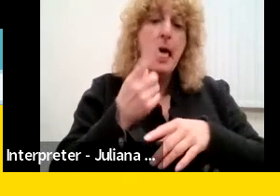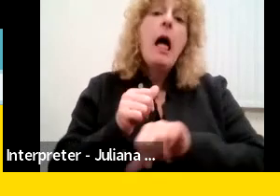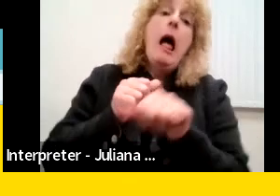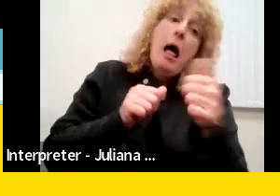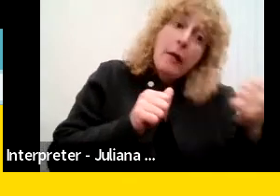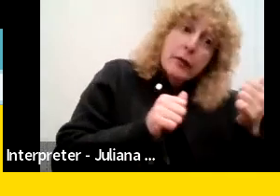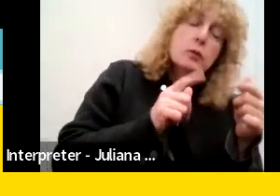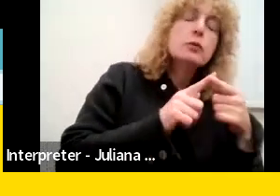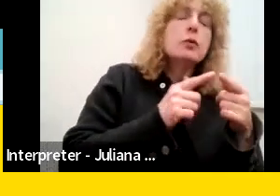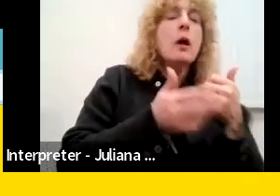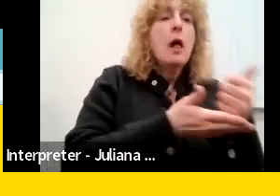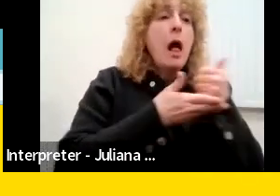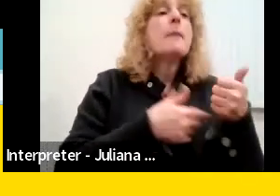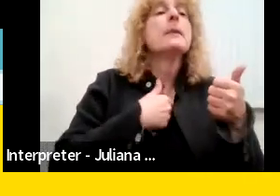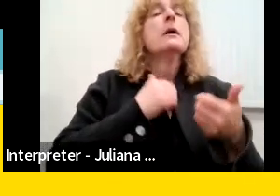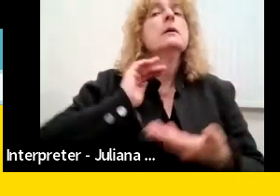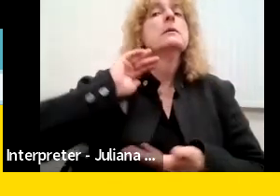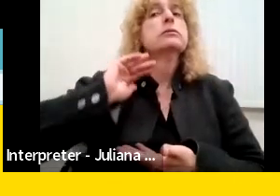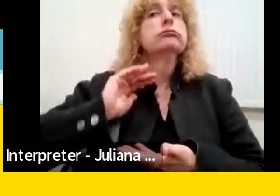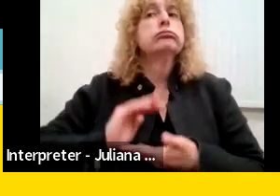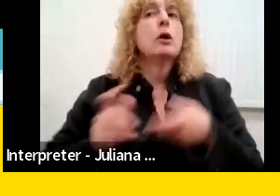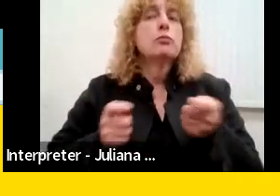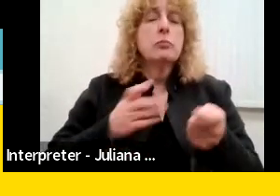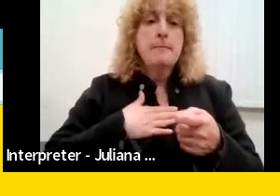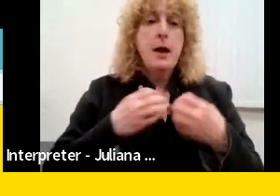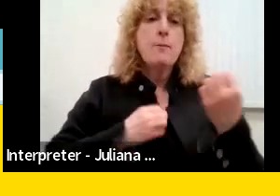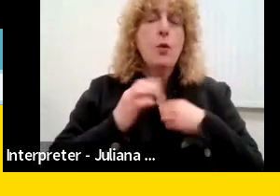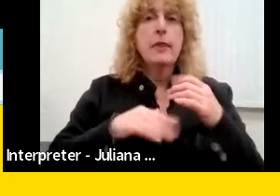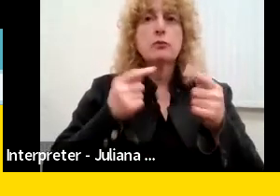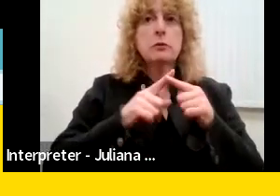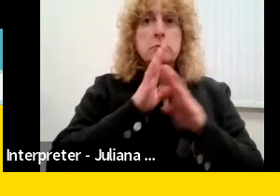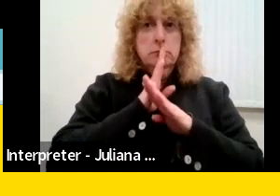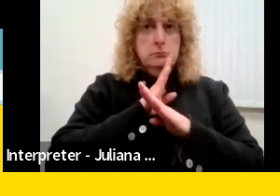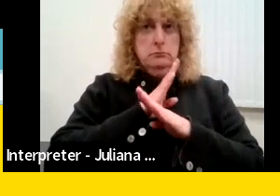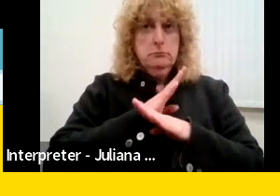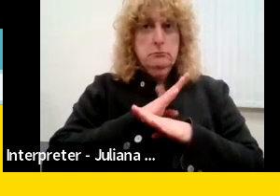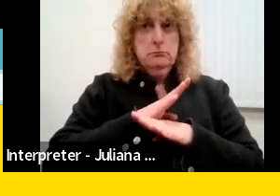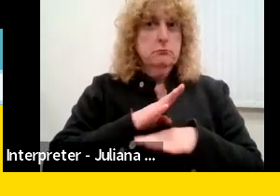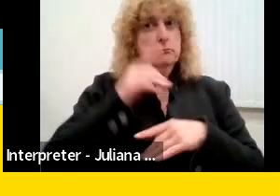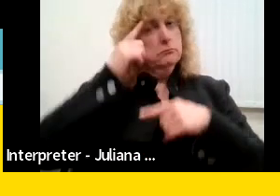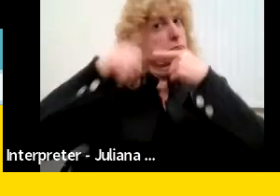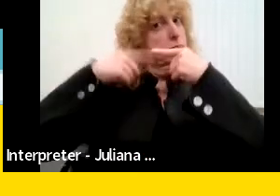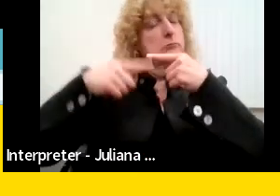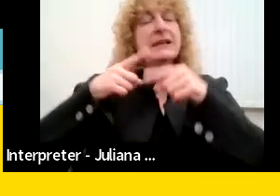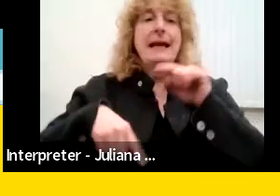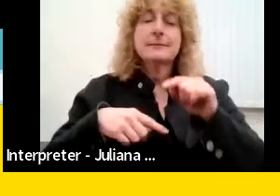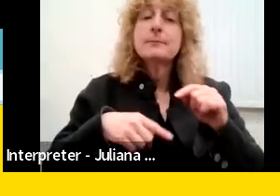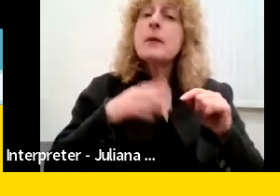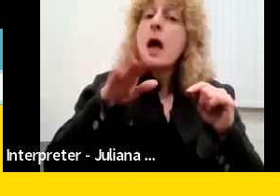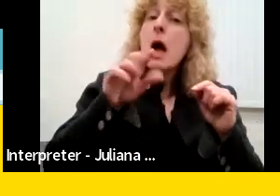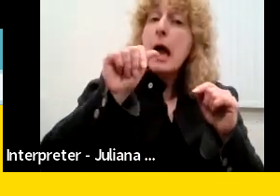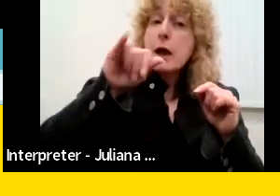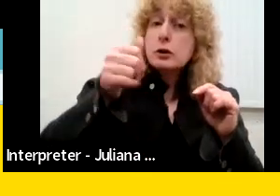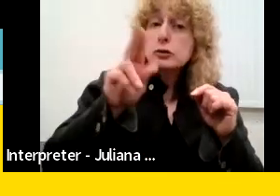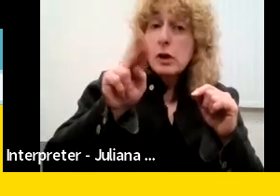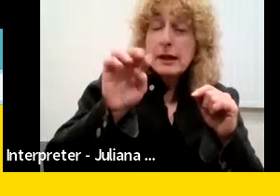me regulate my emotions rather than trying to stay still and meditate. So And again, I'm this is all sorry, Ajane, Kimberly says, I definitely